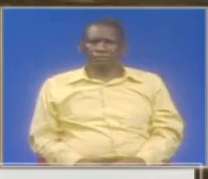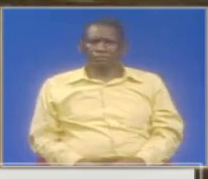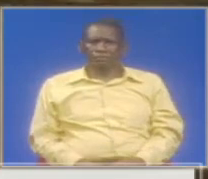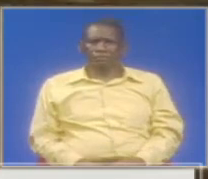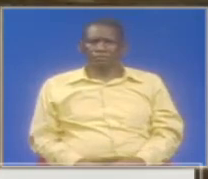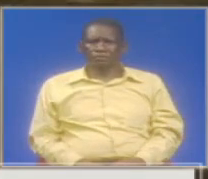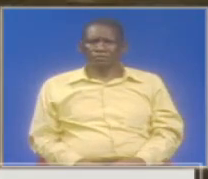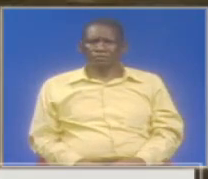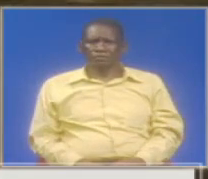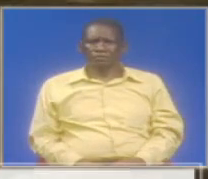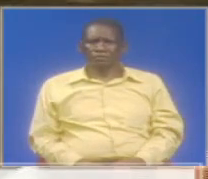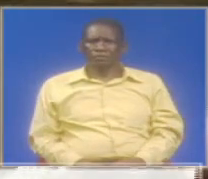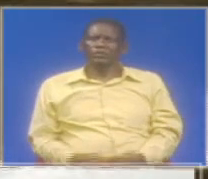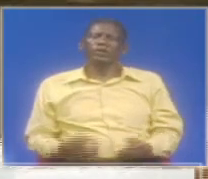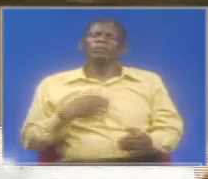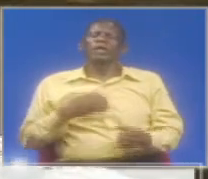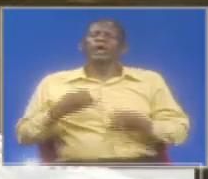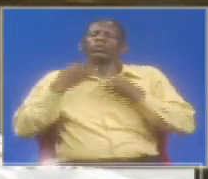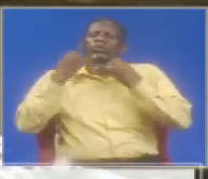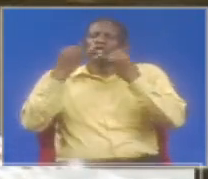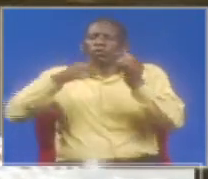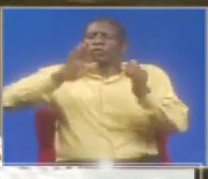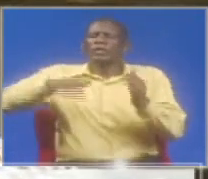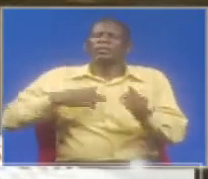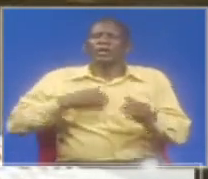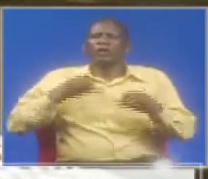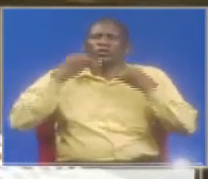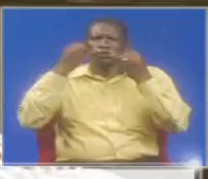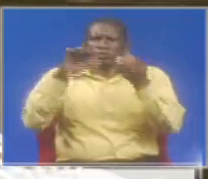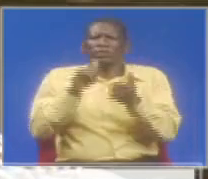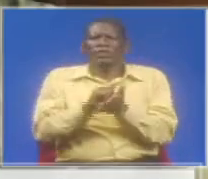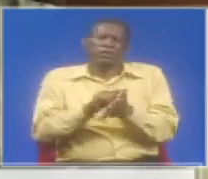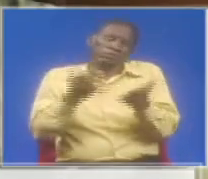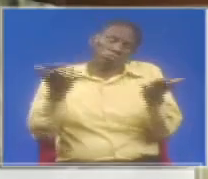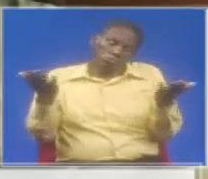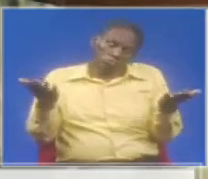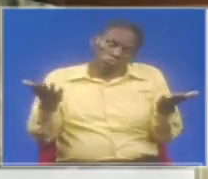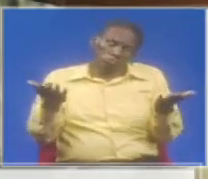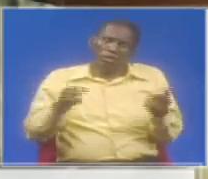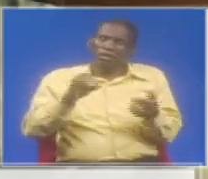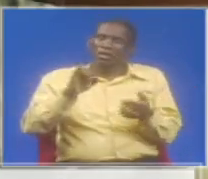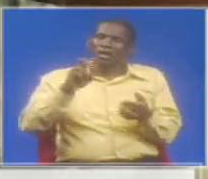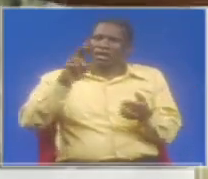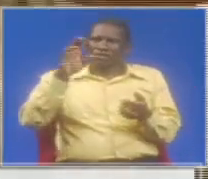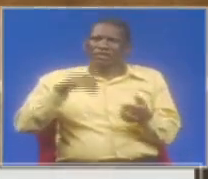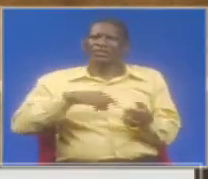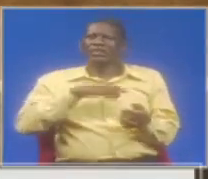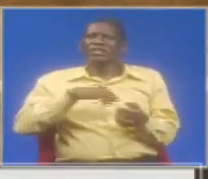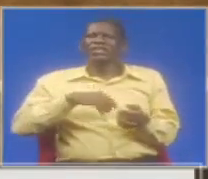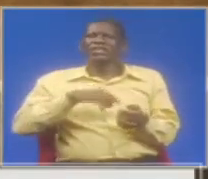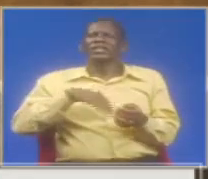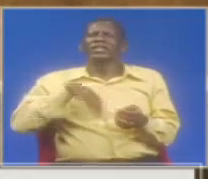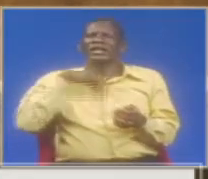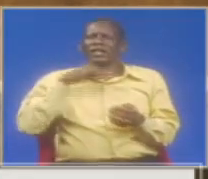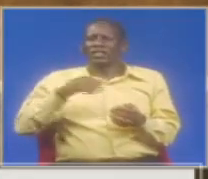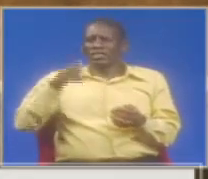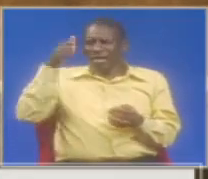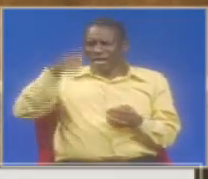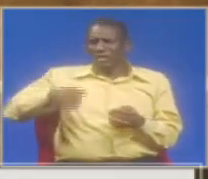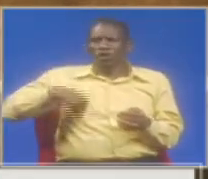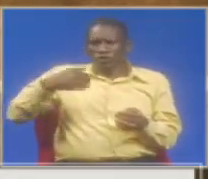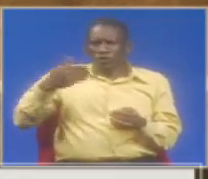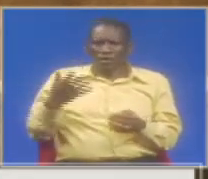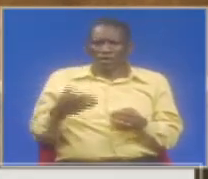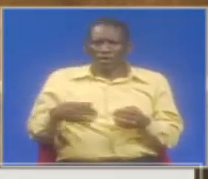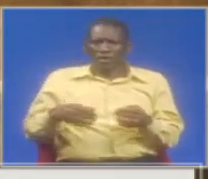I was told later that the worst had happened. The axe has always been there. As soon as I